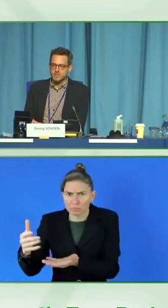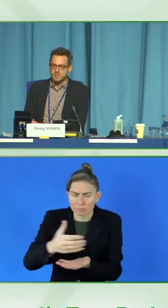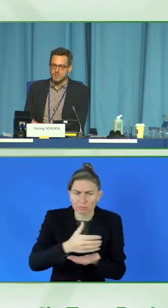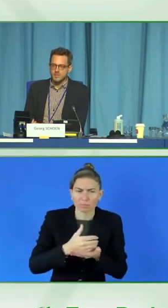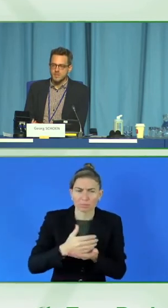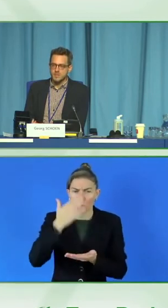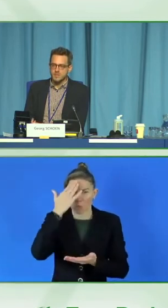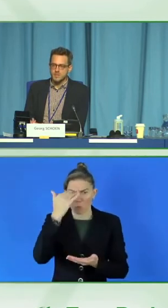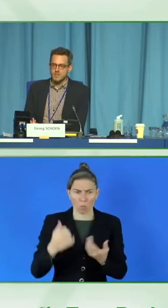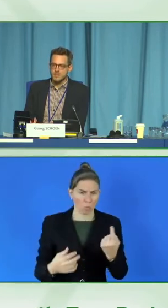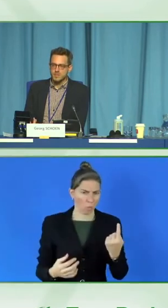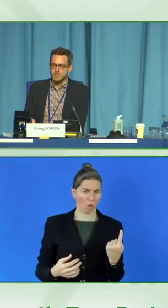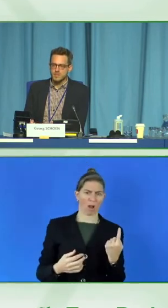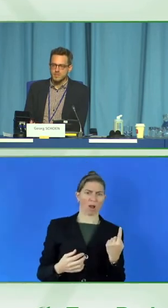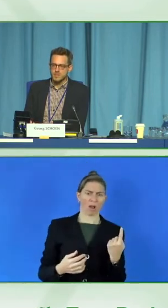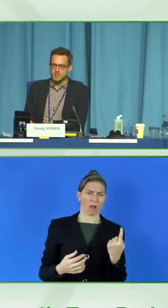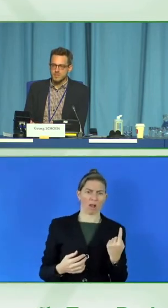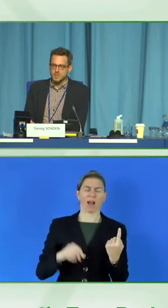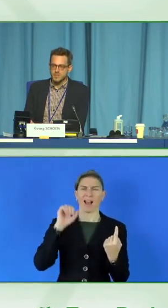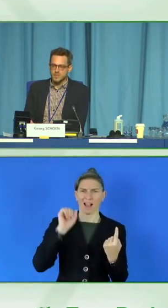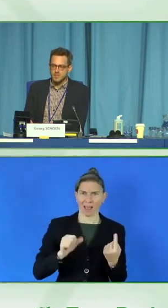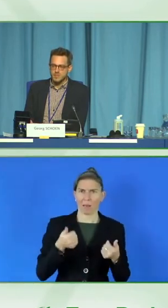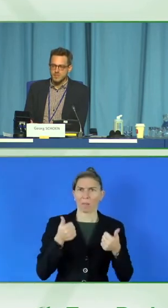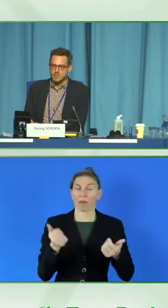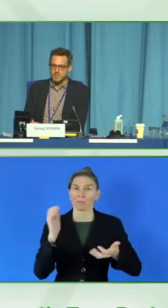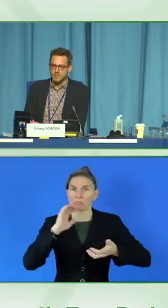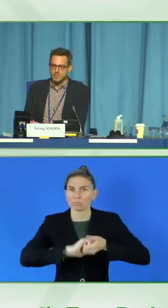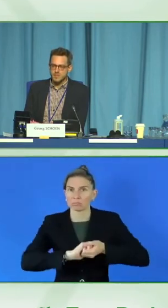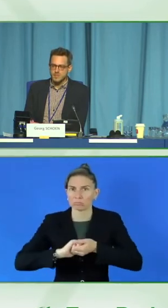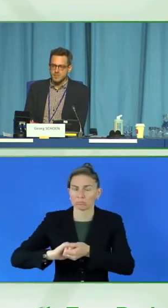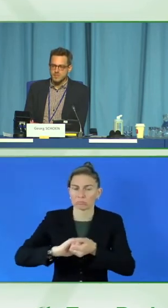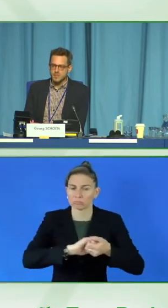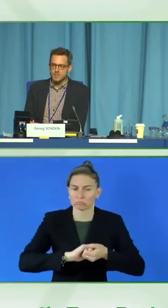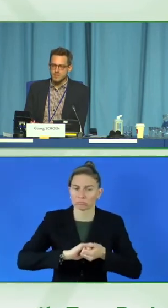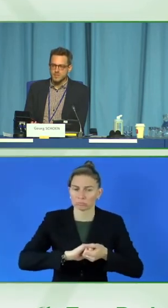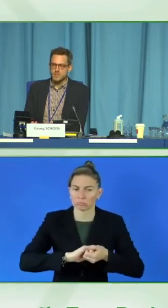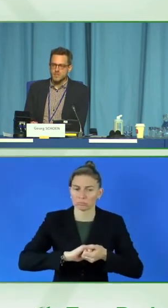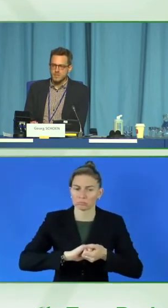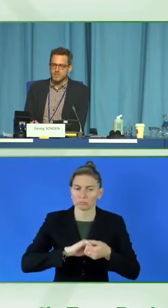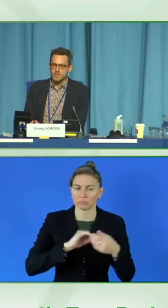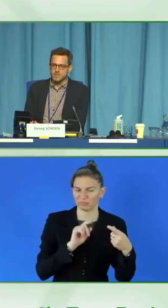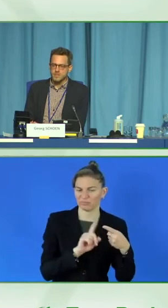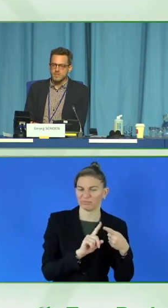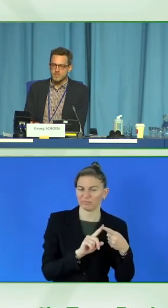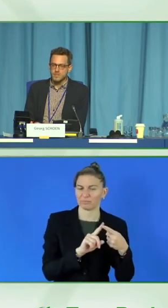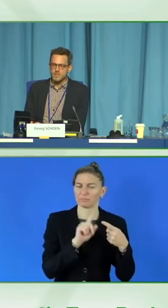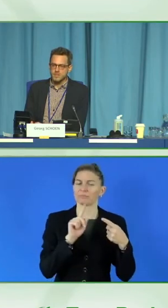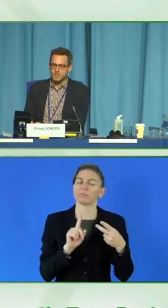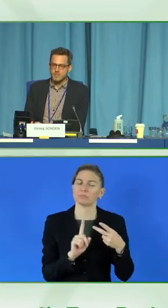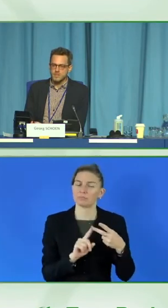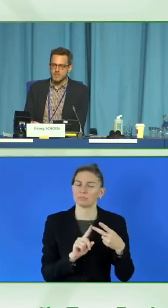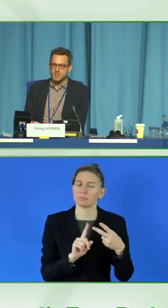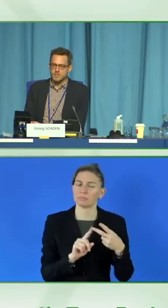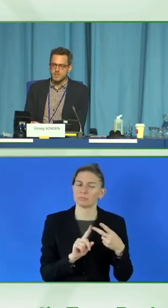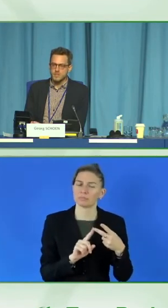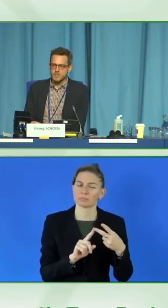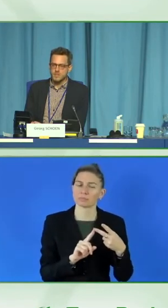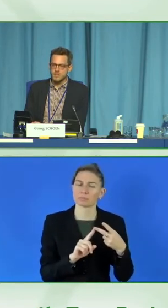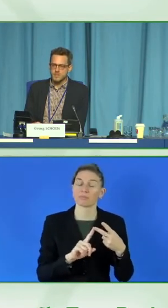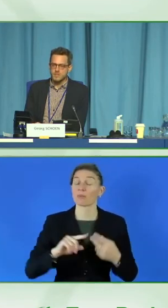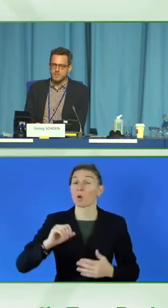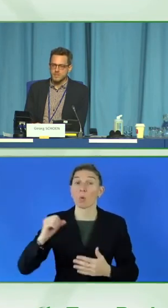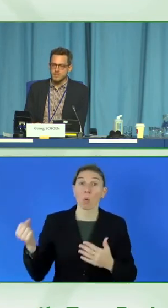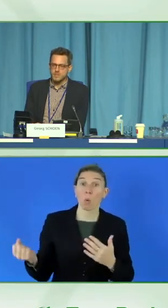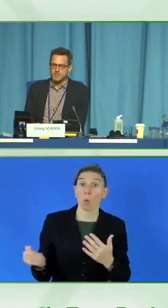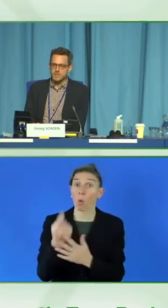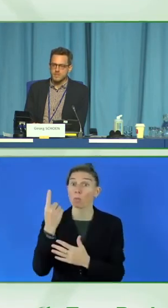build that muscle of partnering. So completely second that. I think the bigger opportunity over there is just also how we